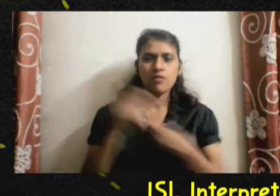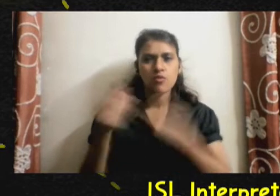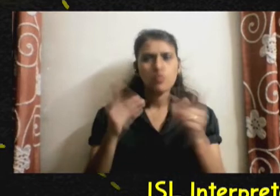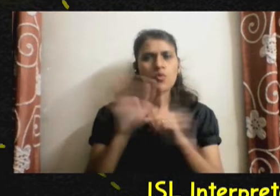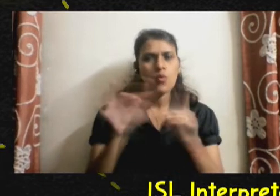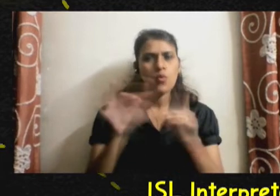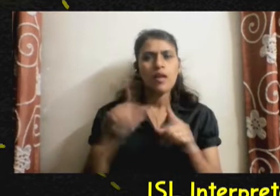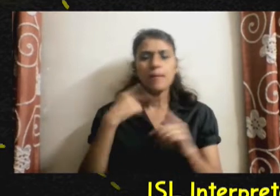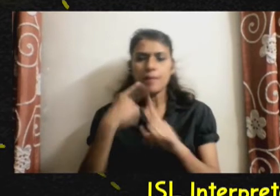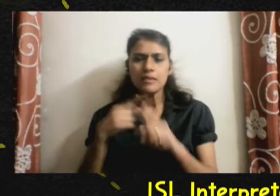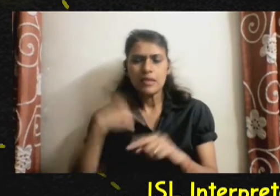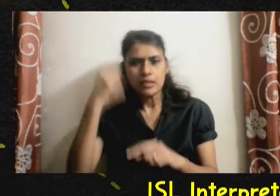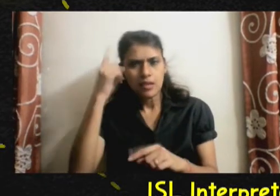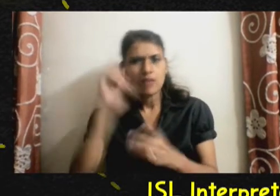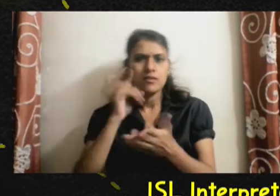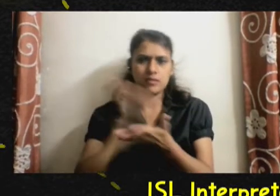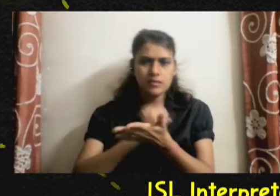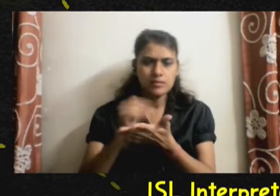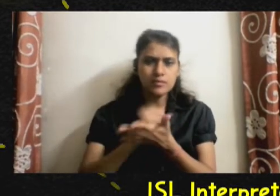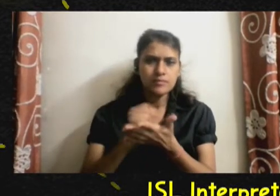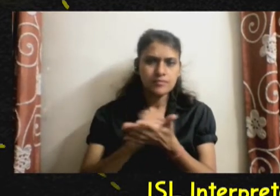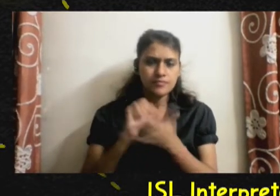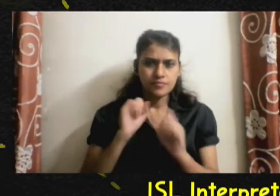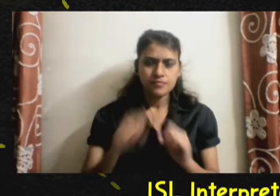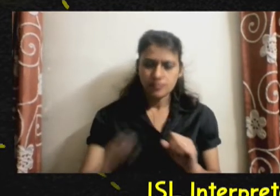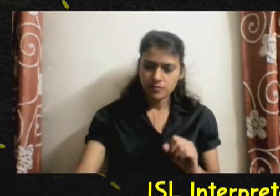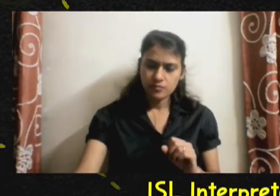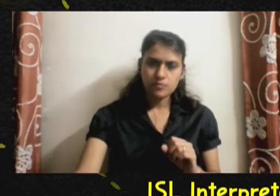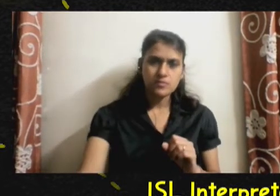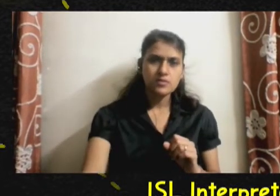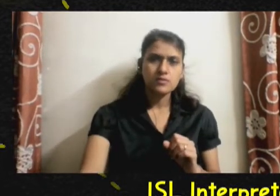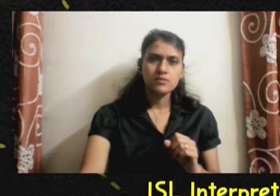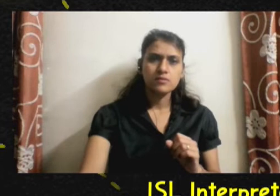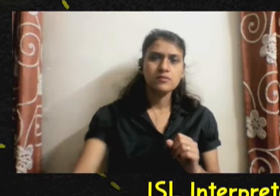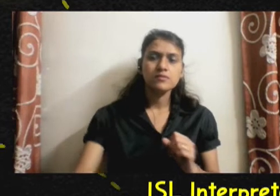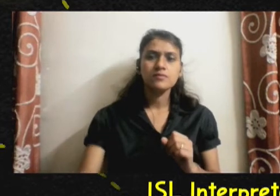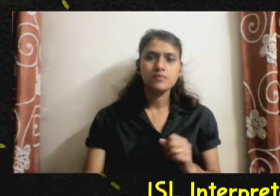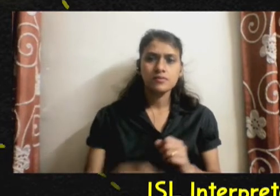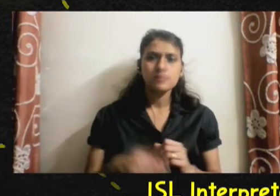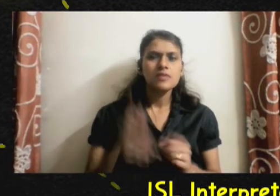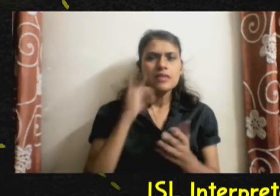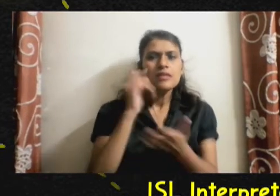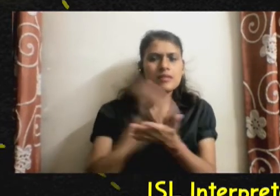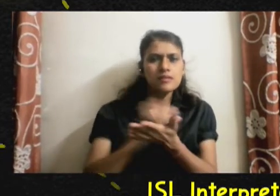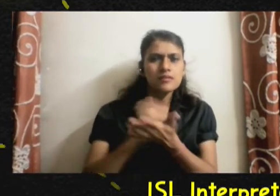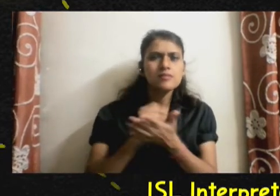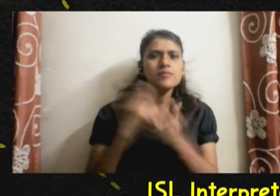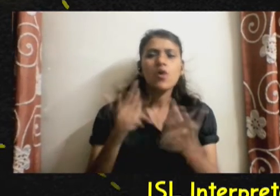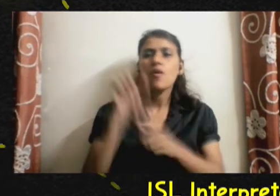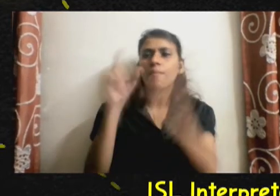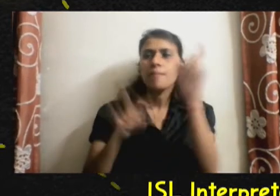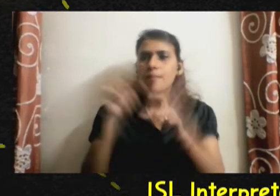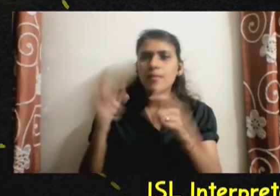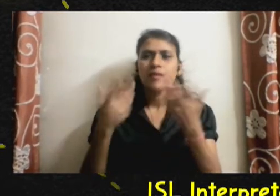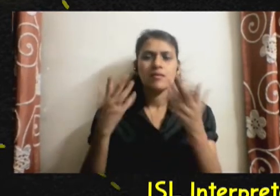to understand how we can also exist on people's Facebook timelines, but in a way where we are sharing more information about